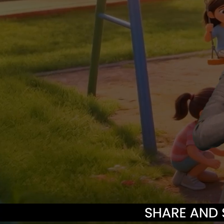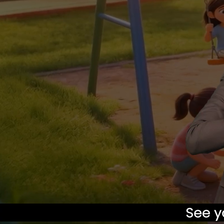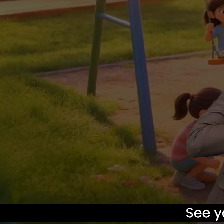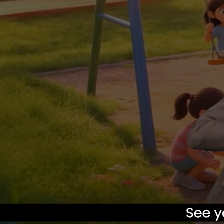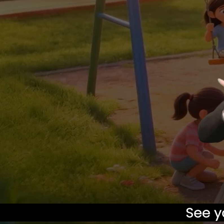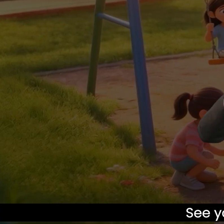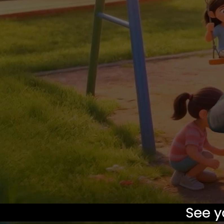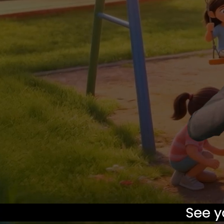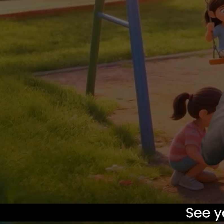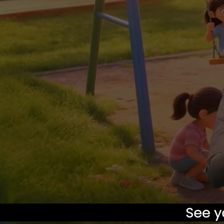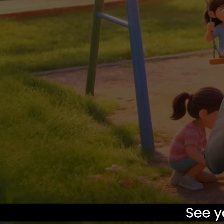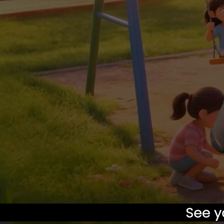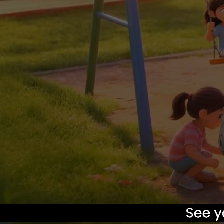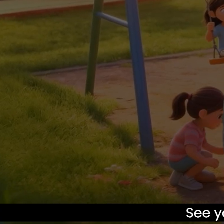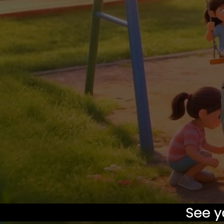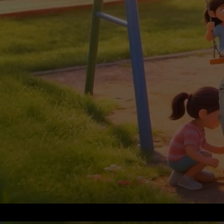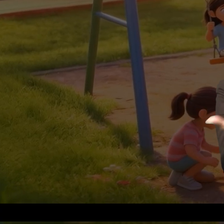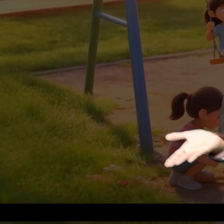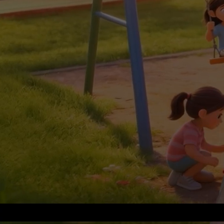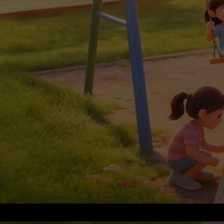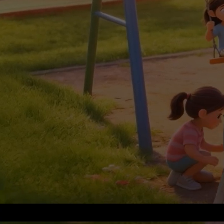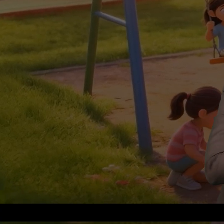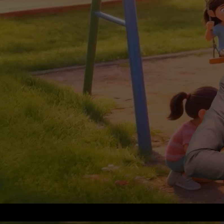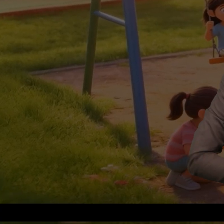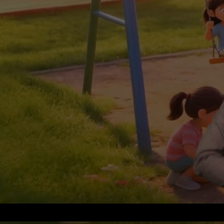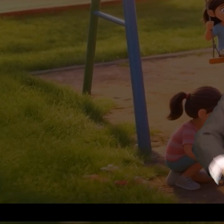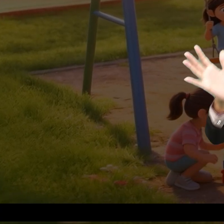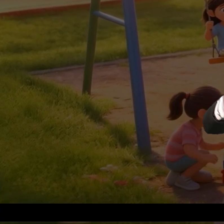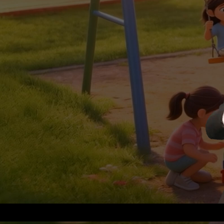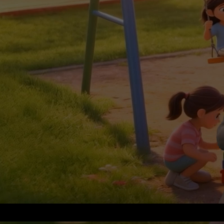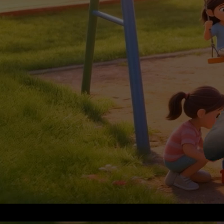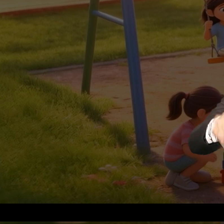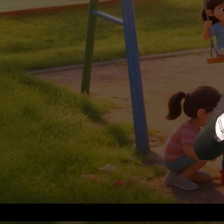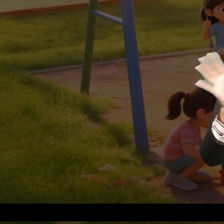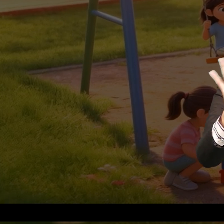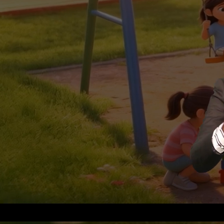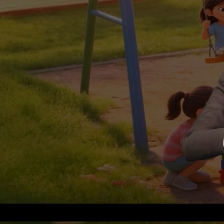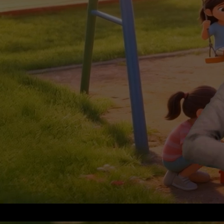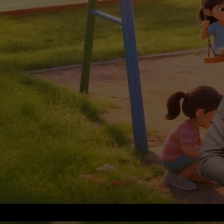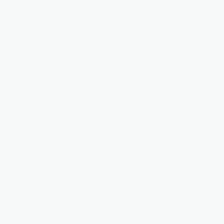See you in the next video. Until then, bye.